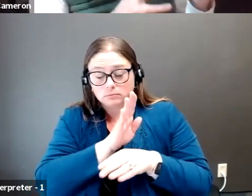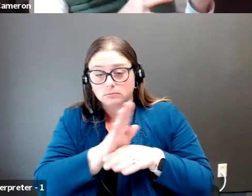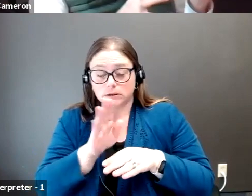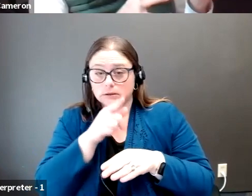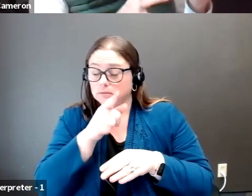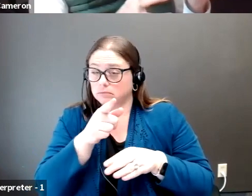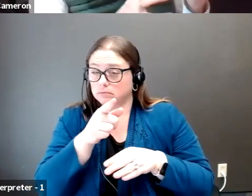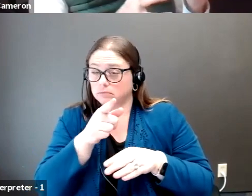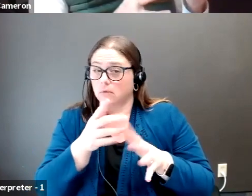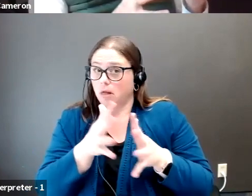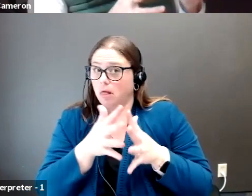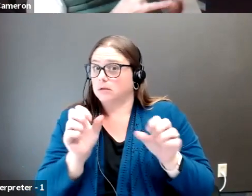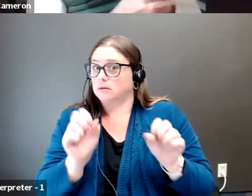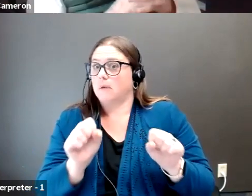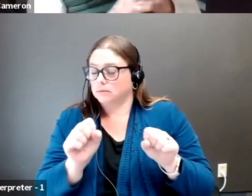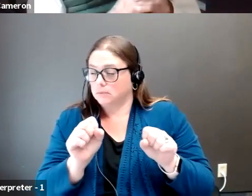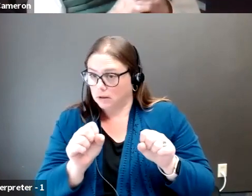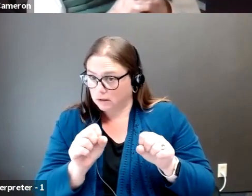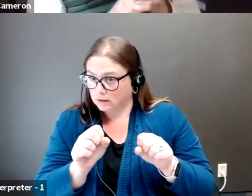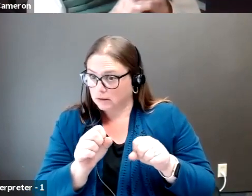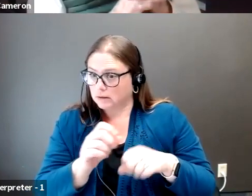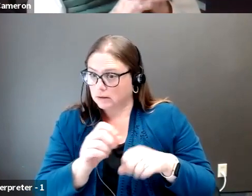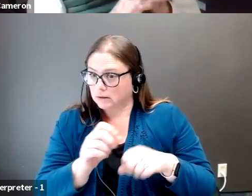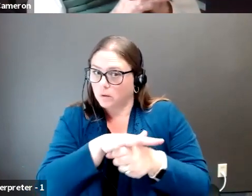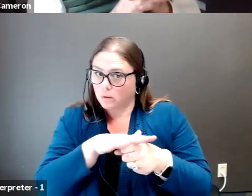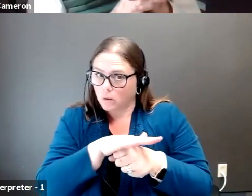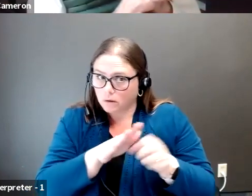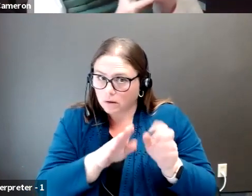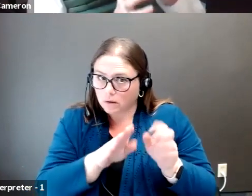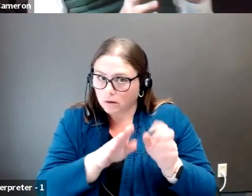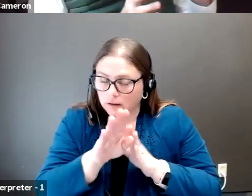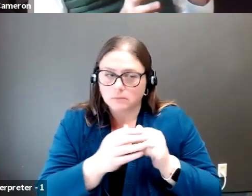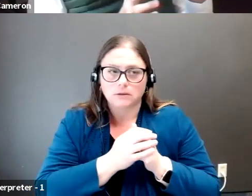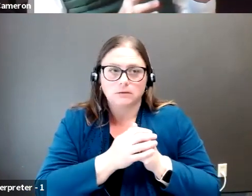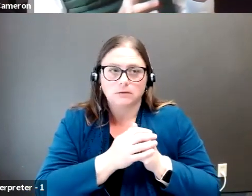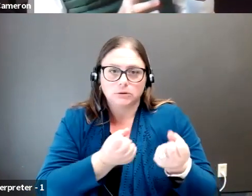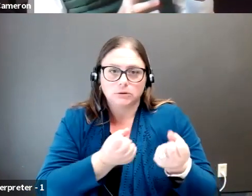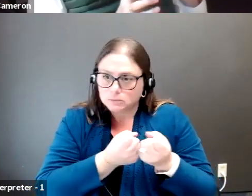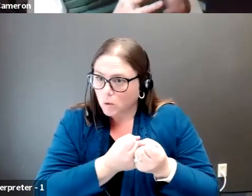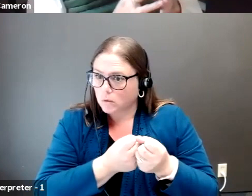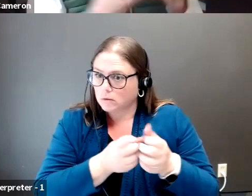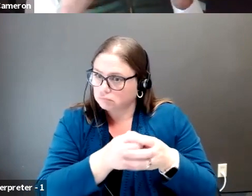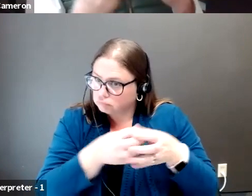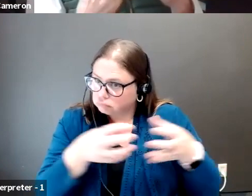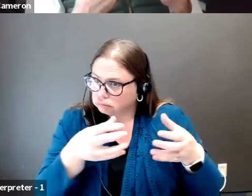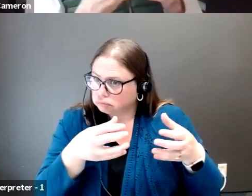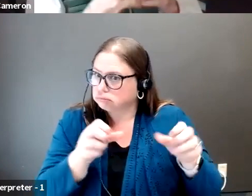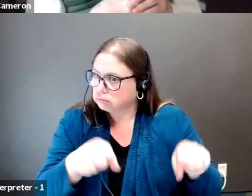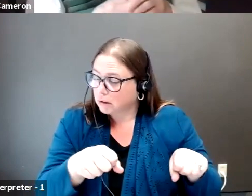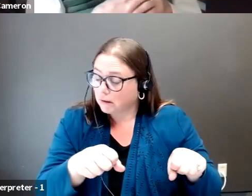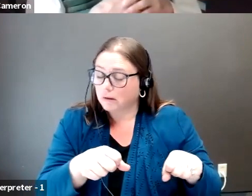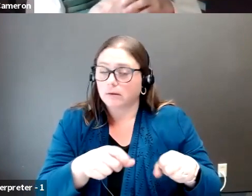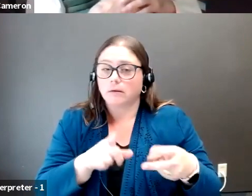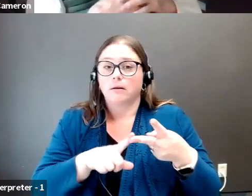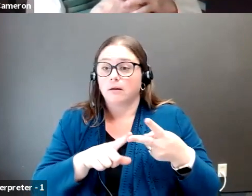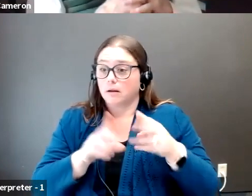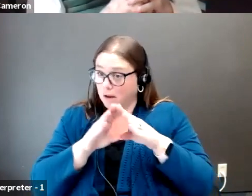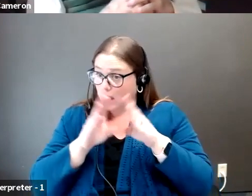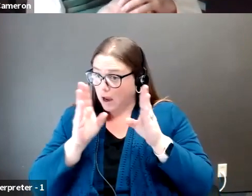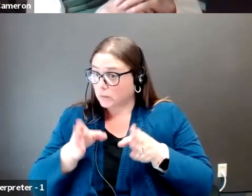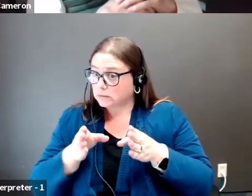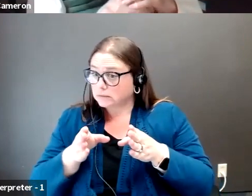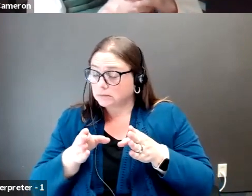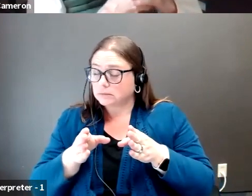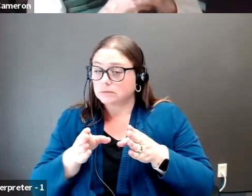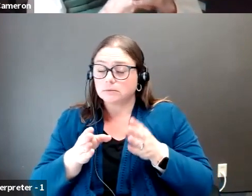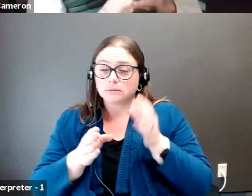development and support. So that's, yeah, in that area, strong food. Housing, we're trying